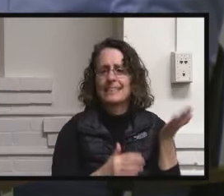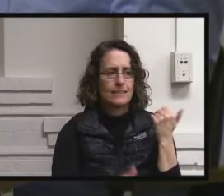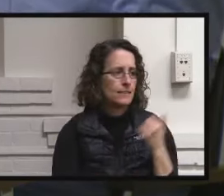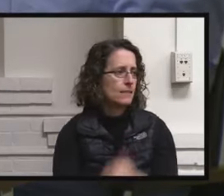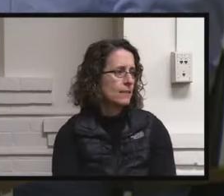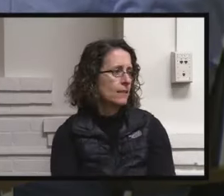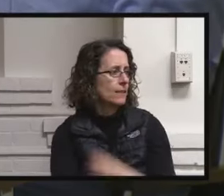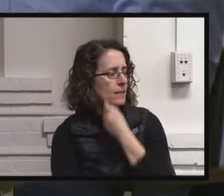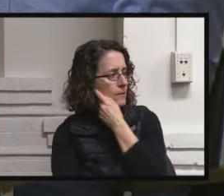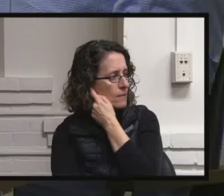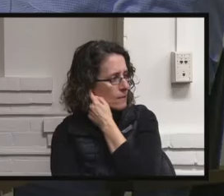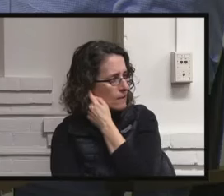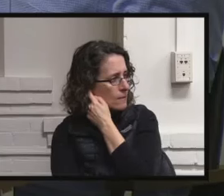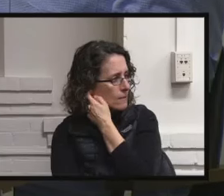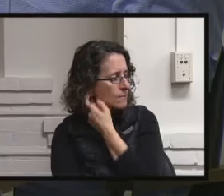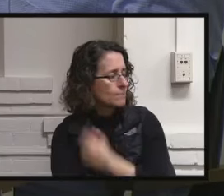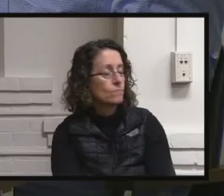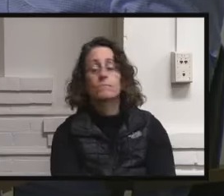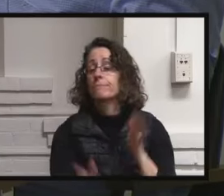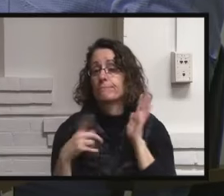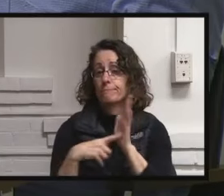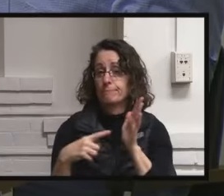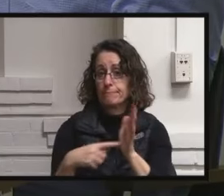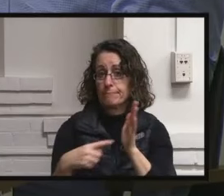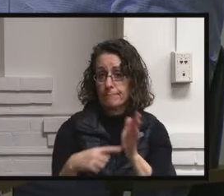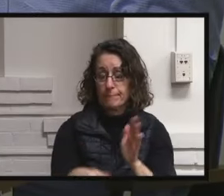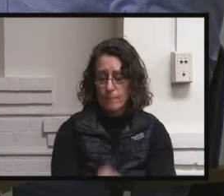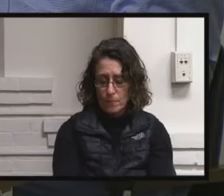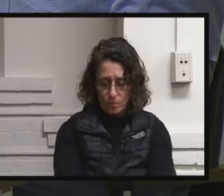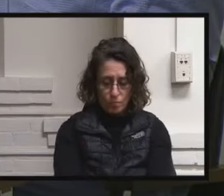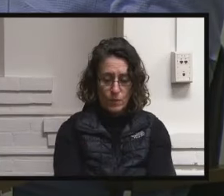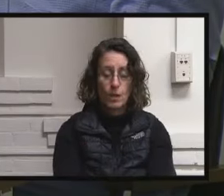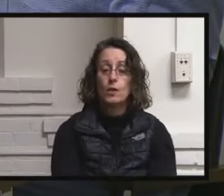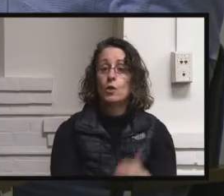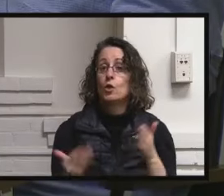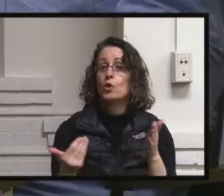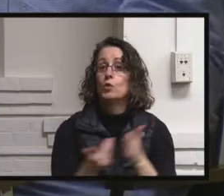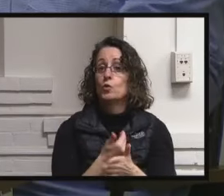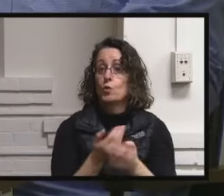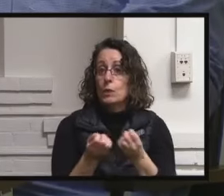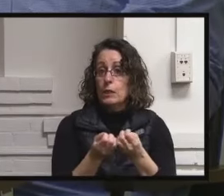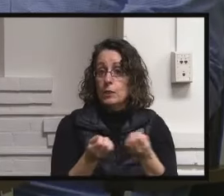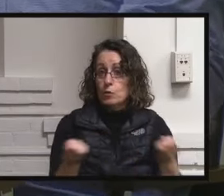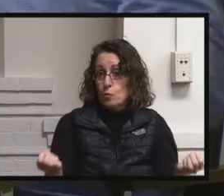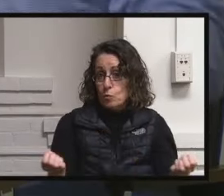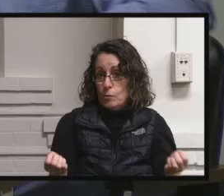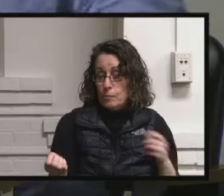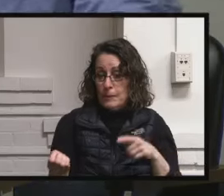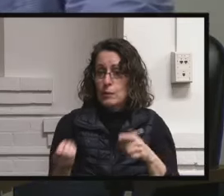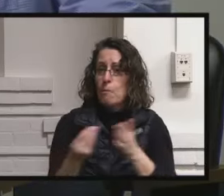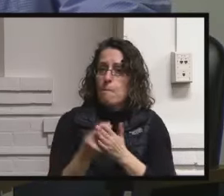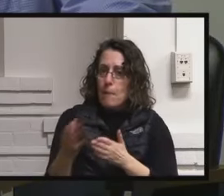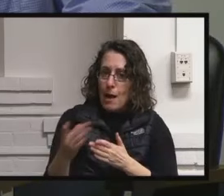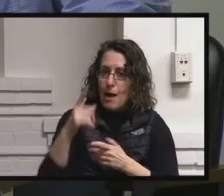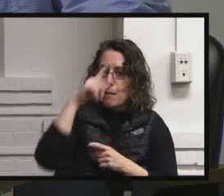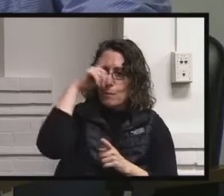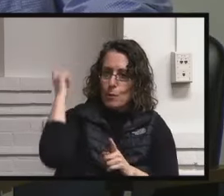I believe at the present time, the estimated new equipment to be brought into this project